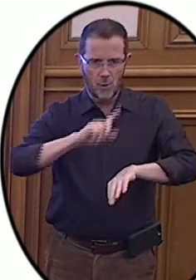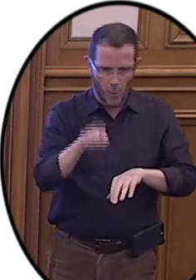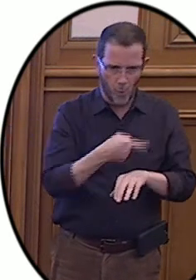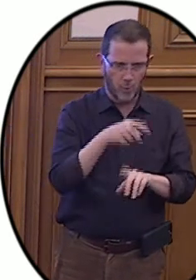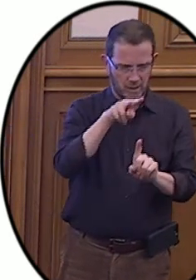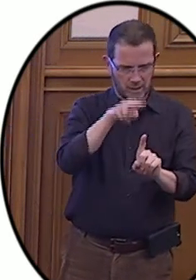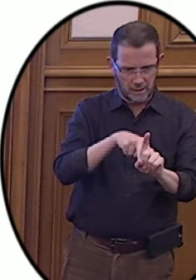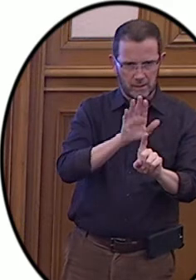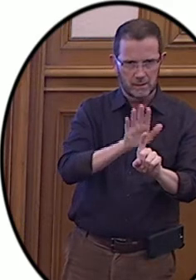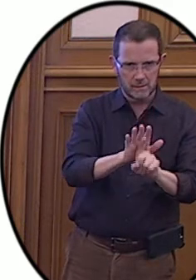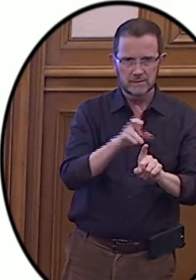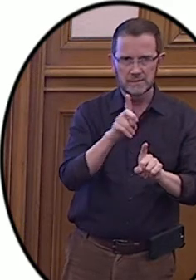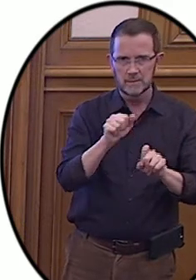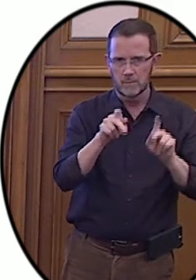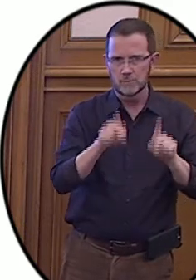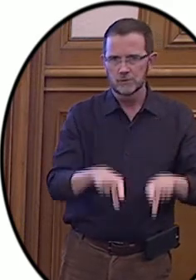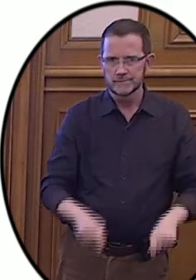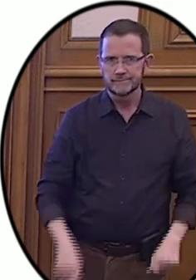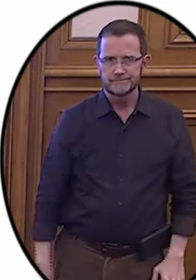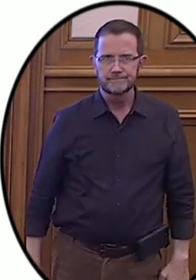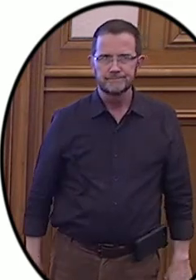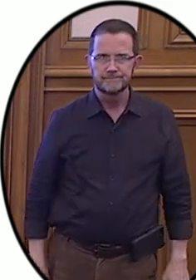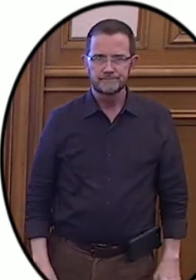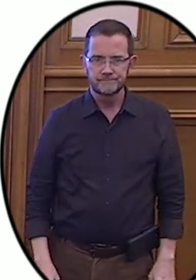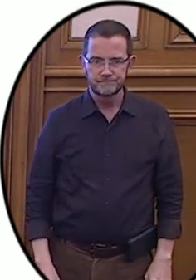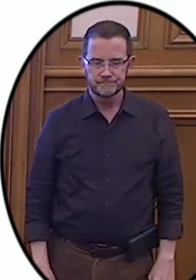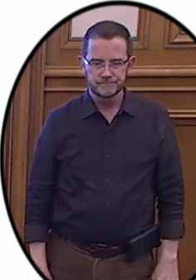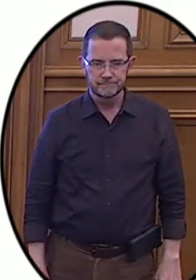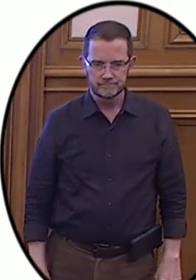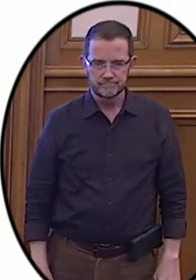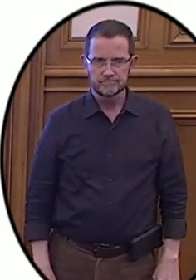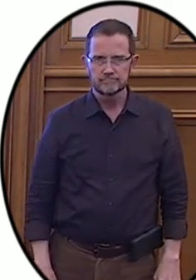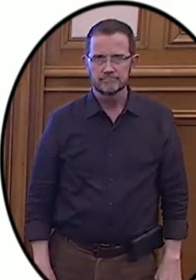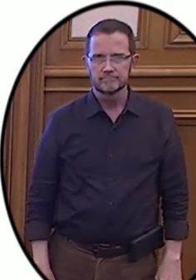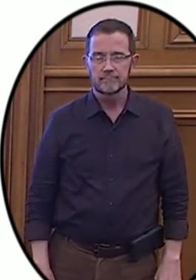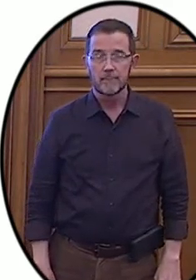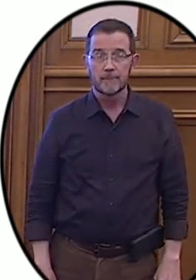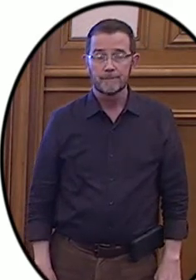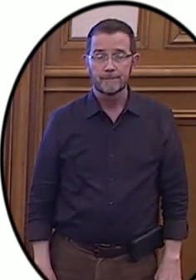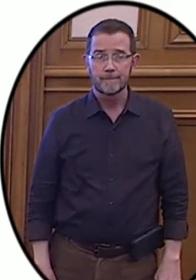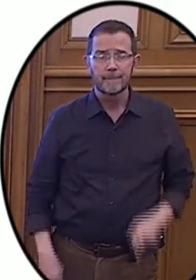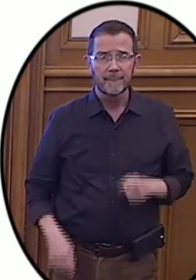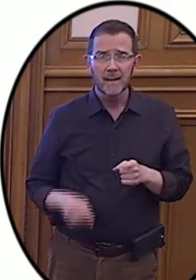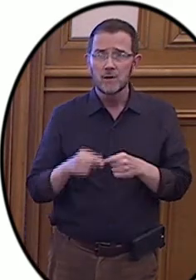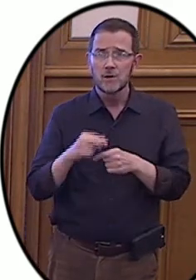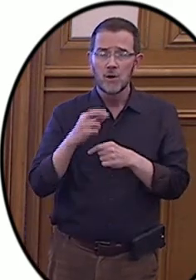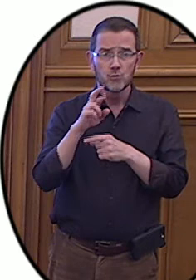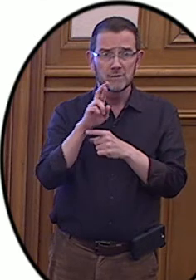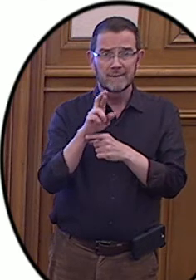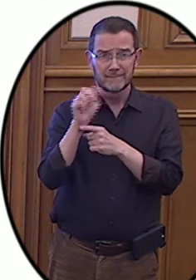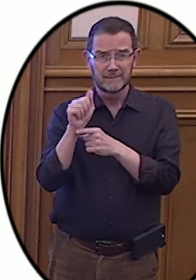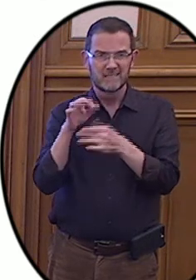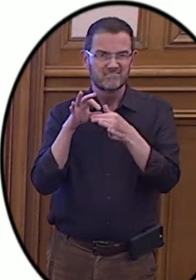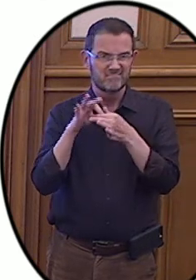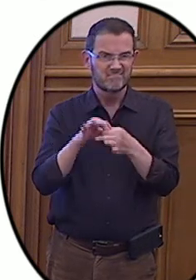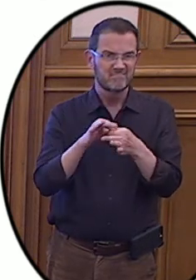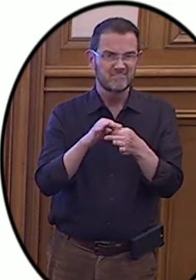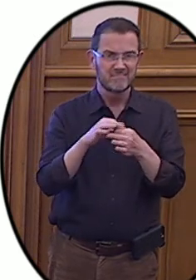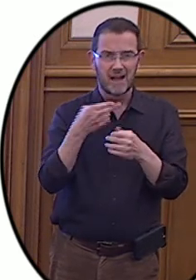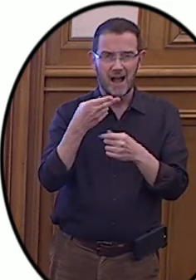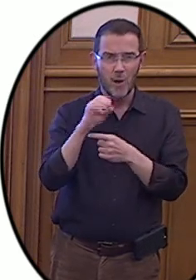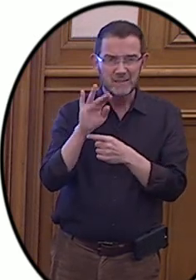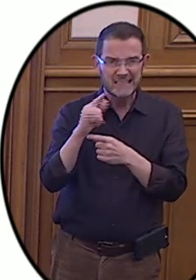A few more examples that we see frequently of reasonable accommodations in housing